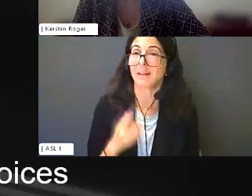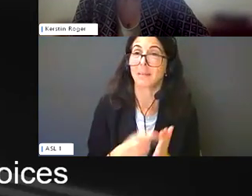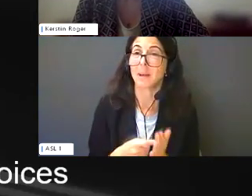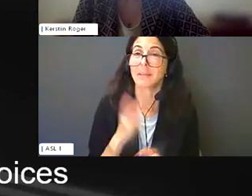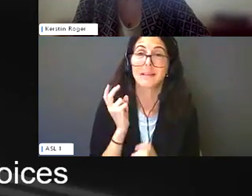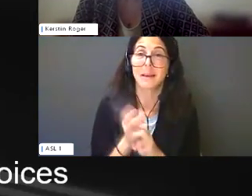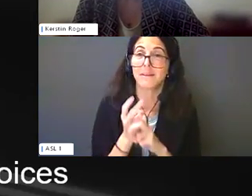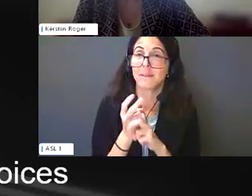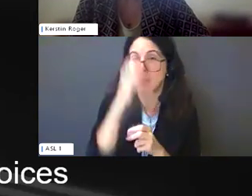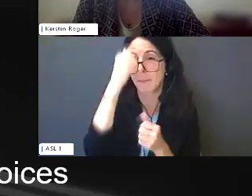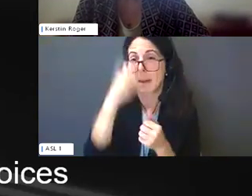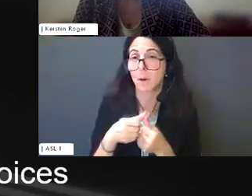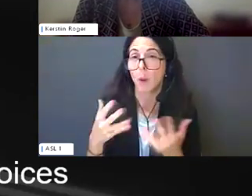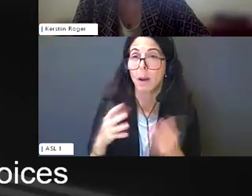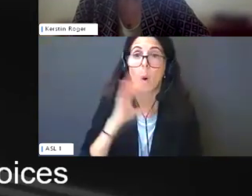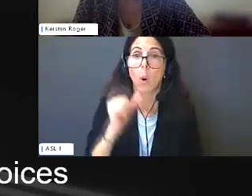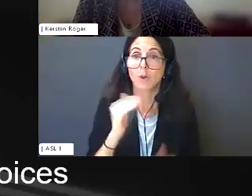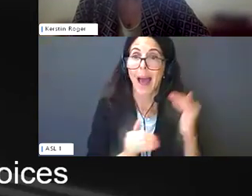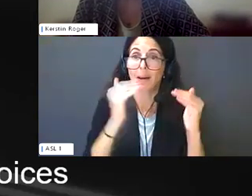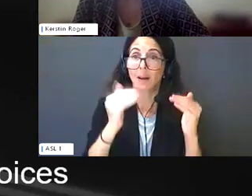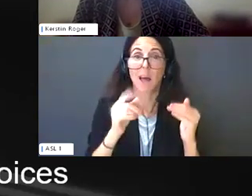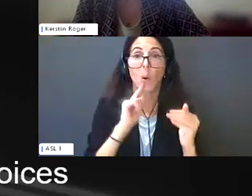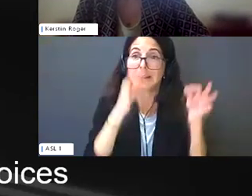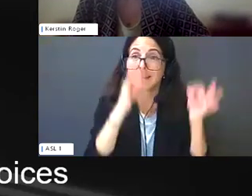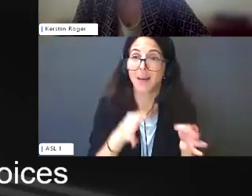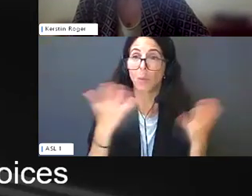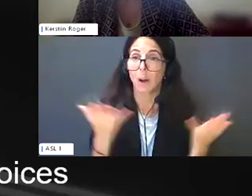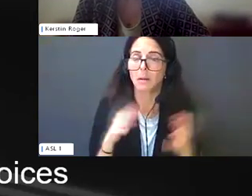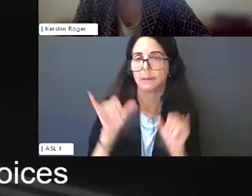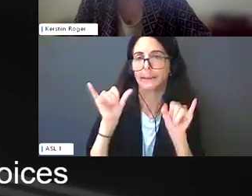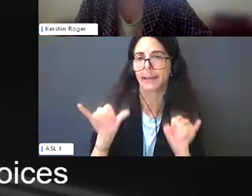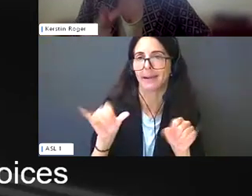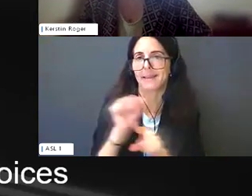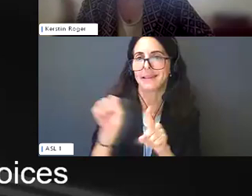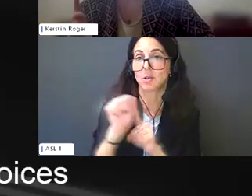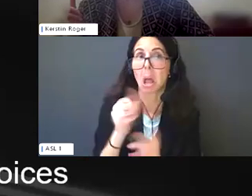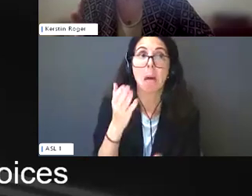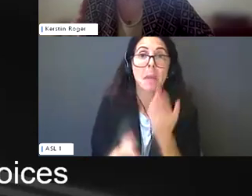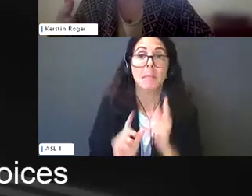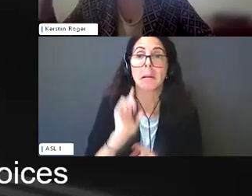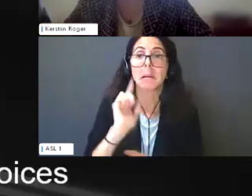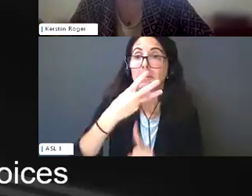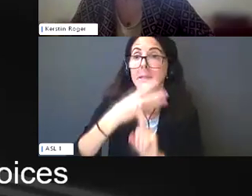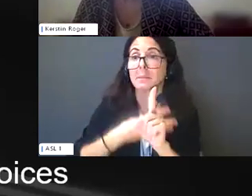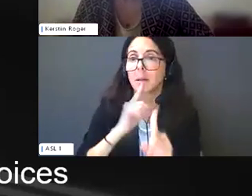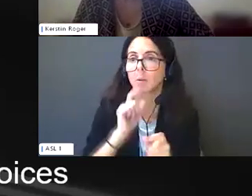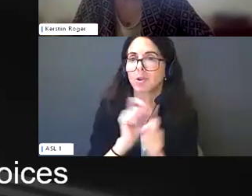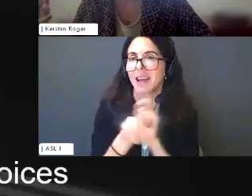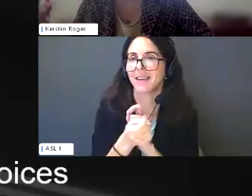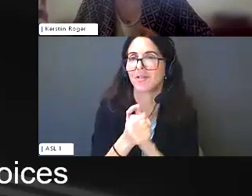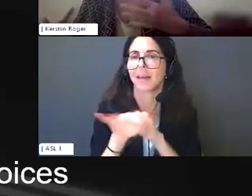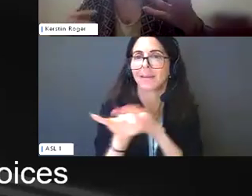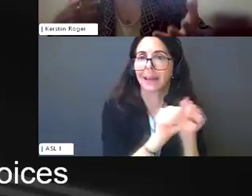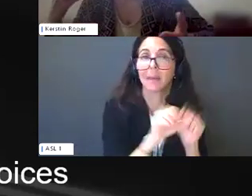that some older adults will stay where they are, but they may change their mind in 6 months or a year later,